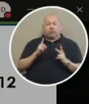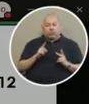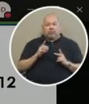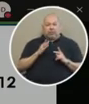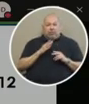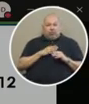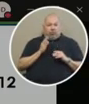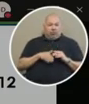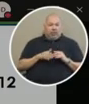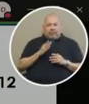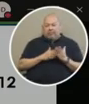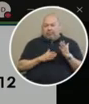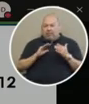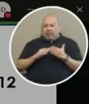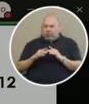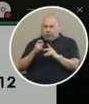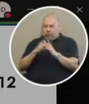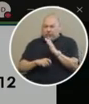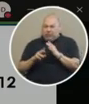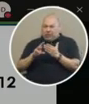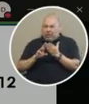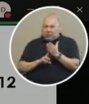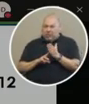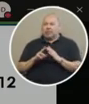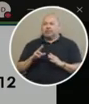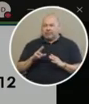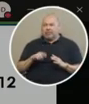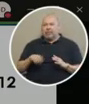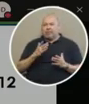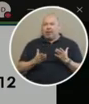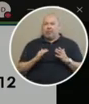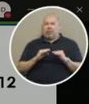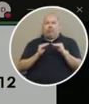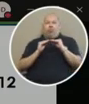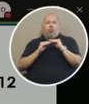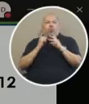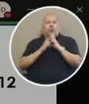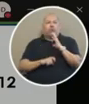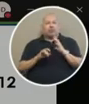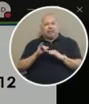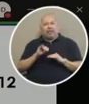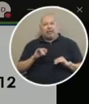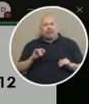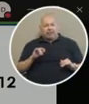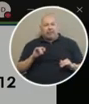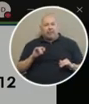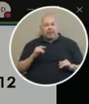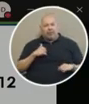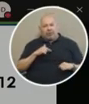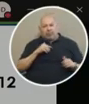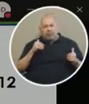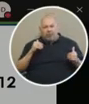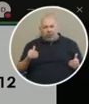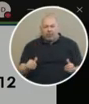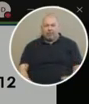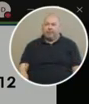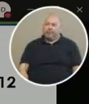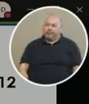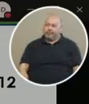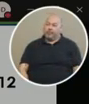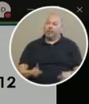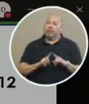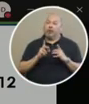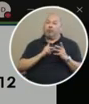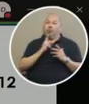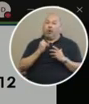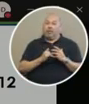terminate or to some of the construction contracts and some of those projects that may be more costly than just to completing them as we move forward. The